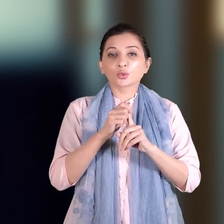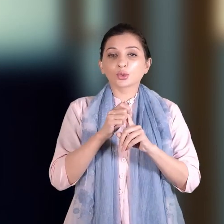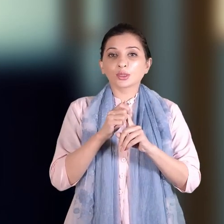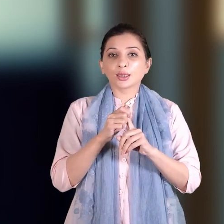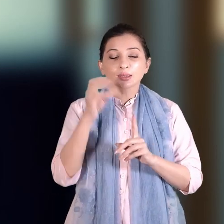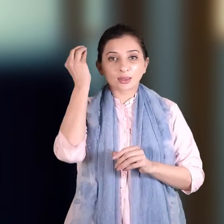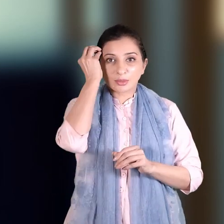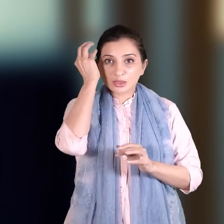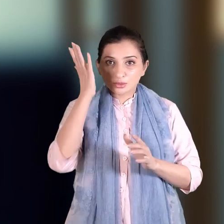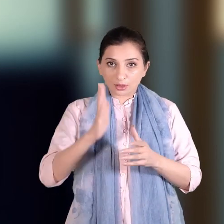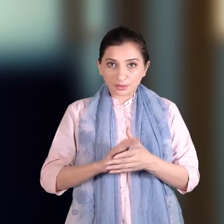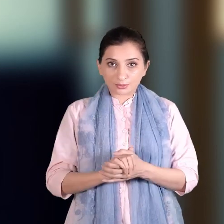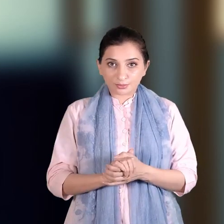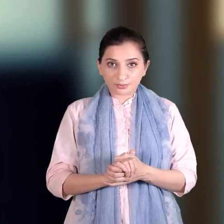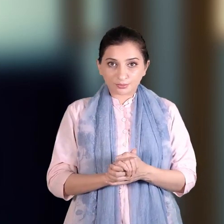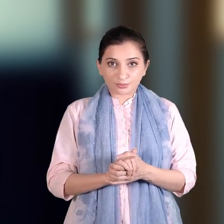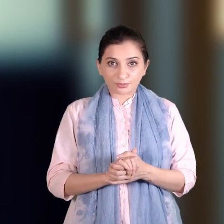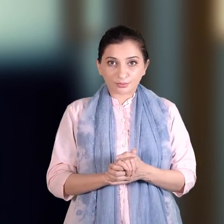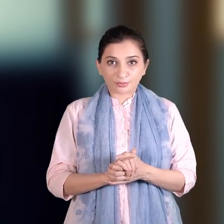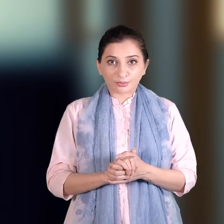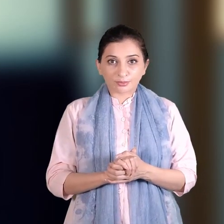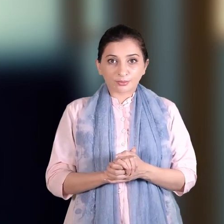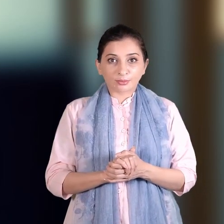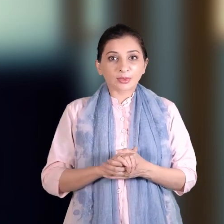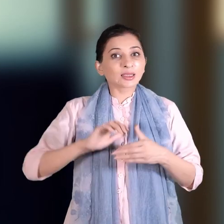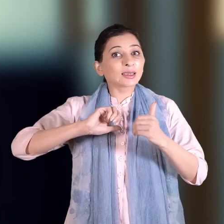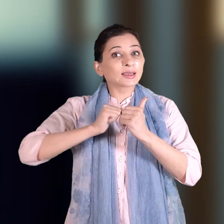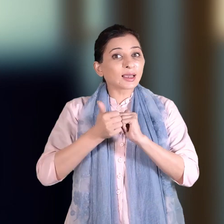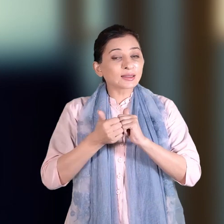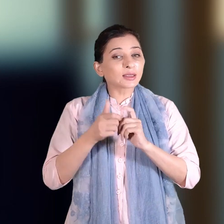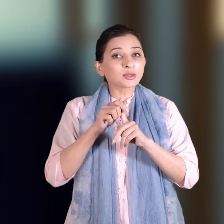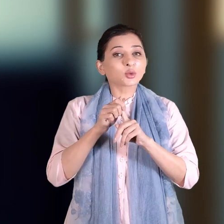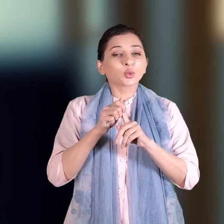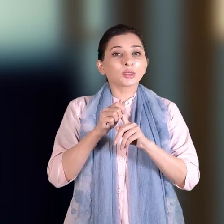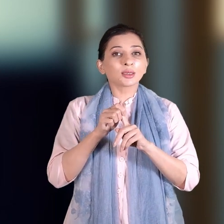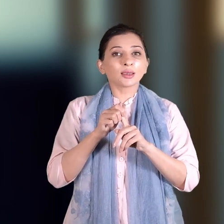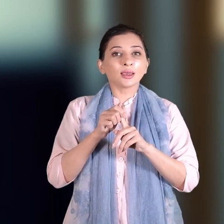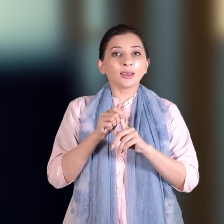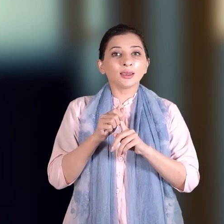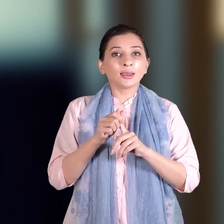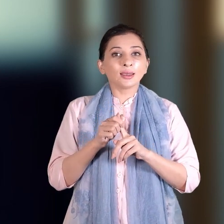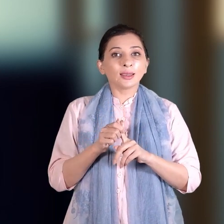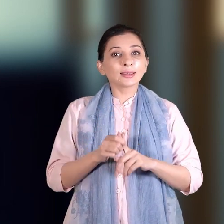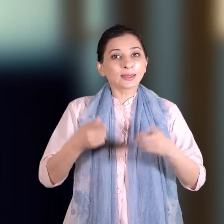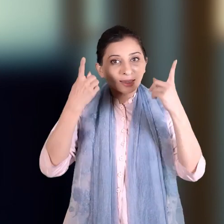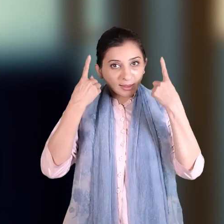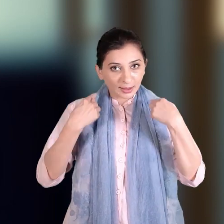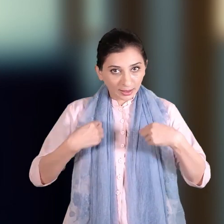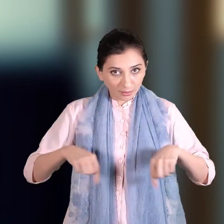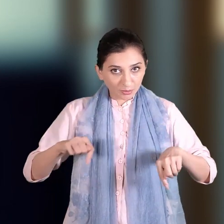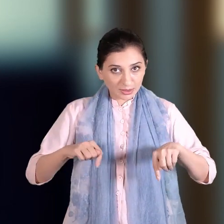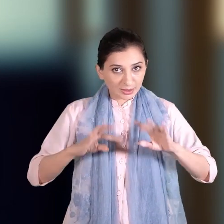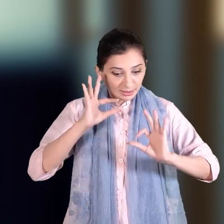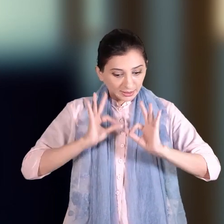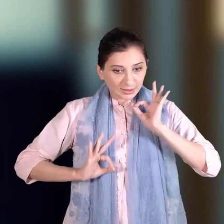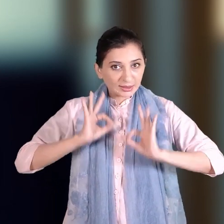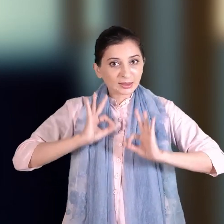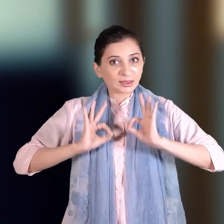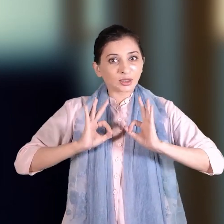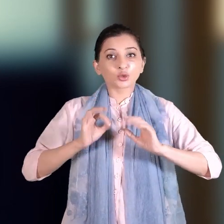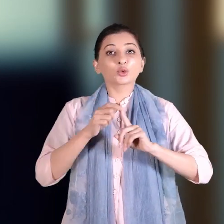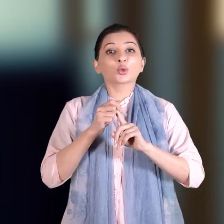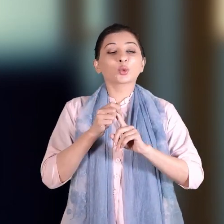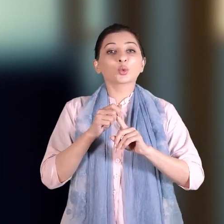also important to realize that how important self-care activities are.